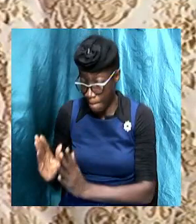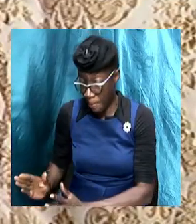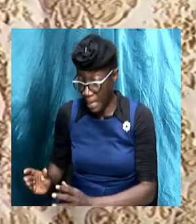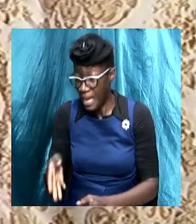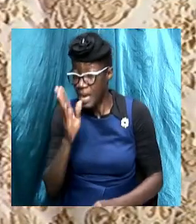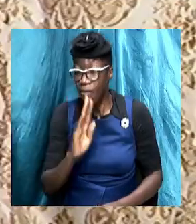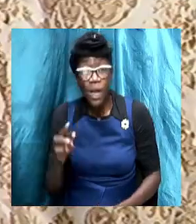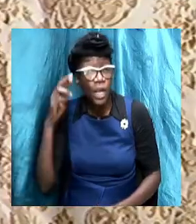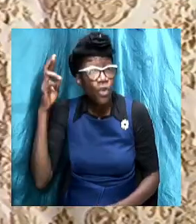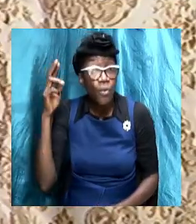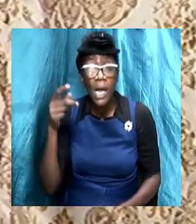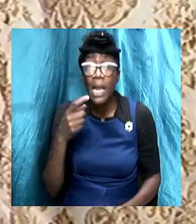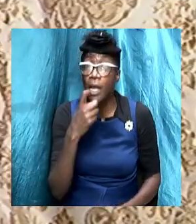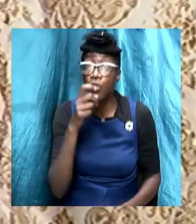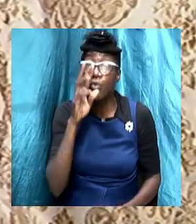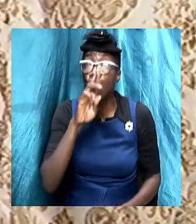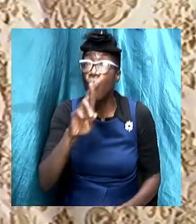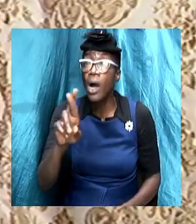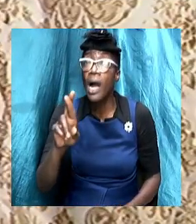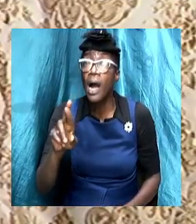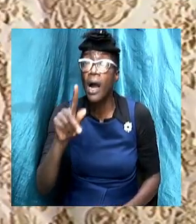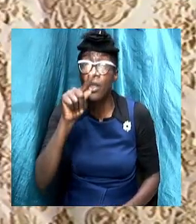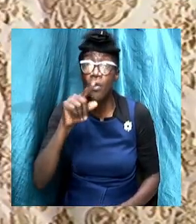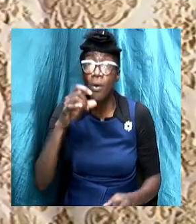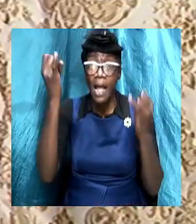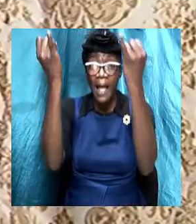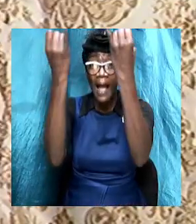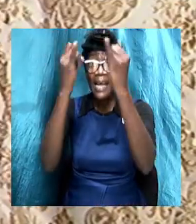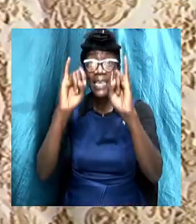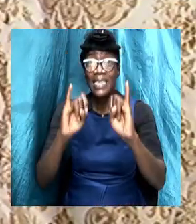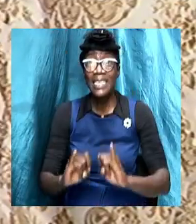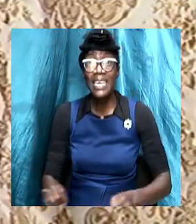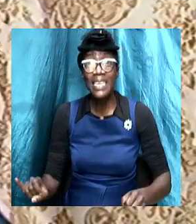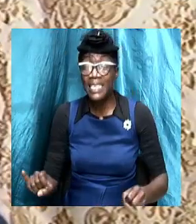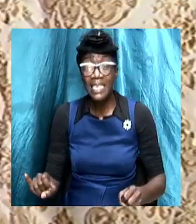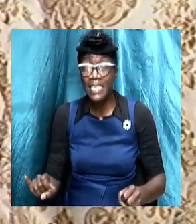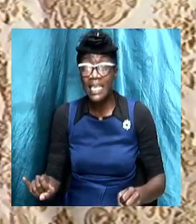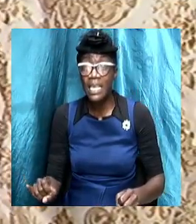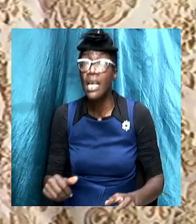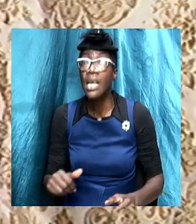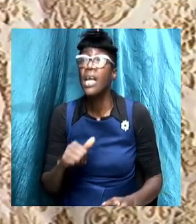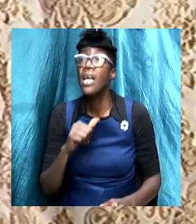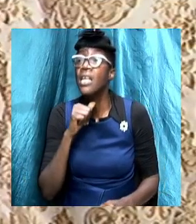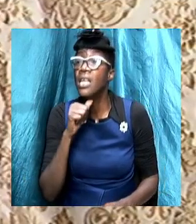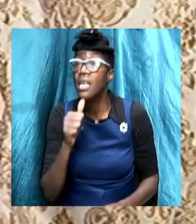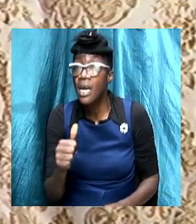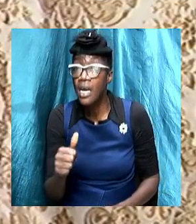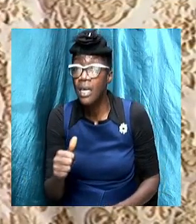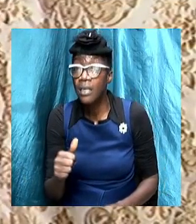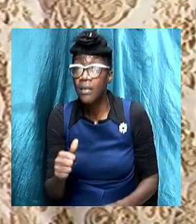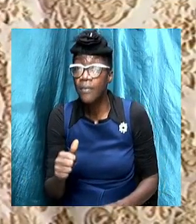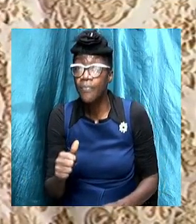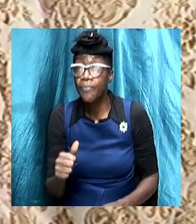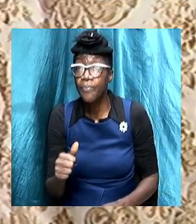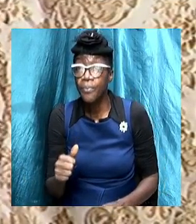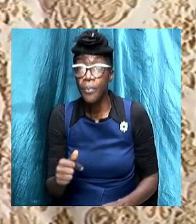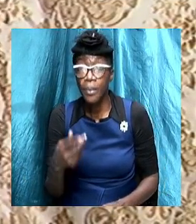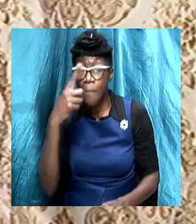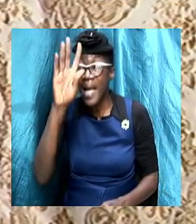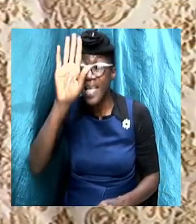we are. You see, your identity, brothers and sisters, is not defined by your